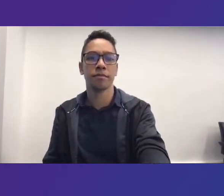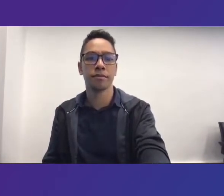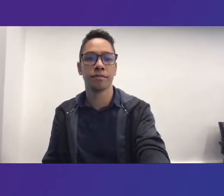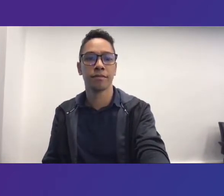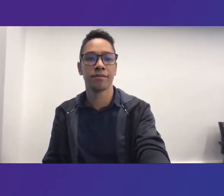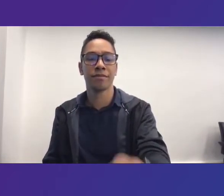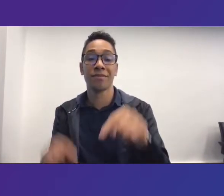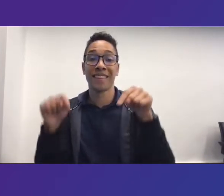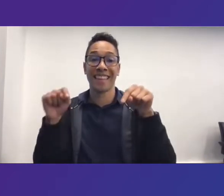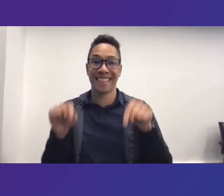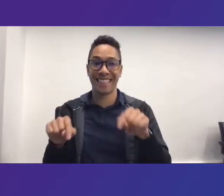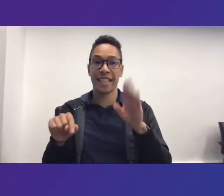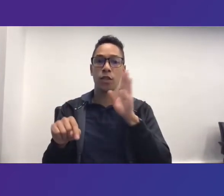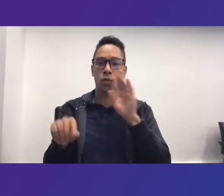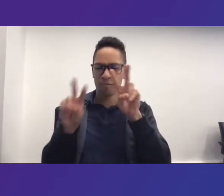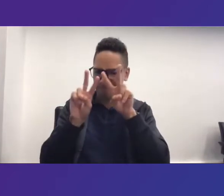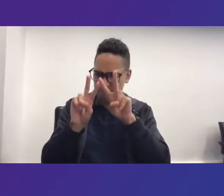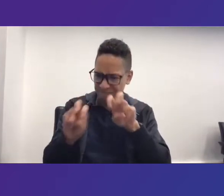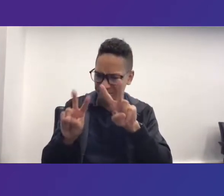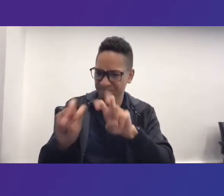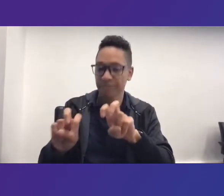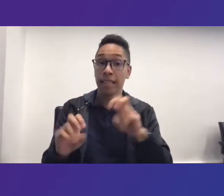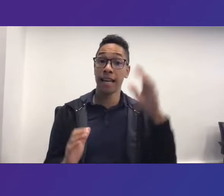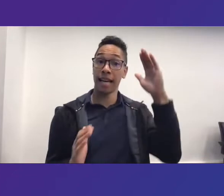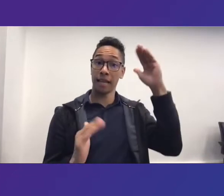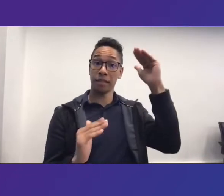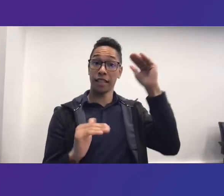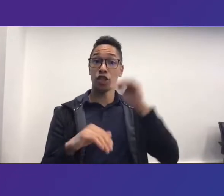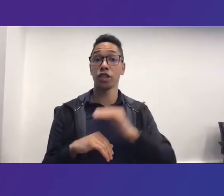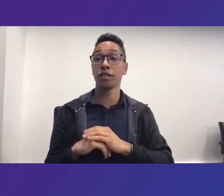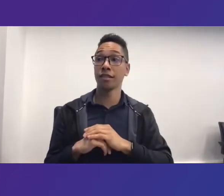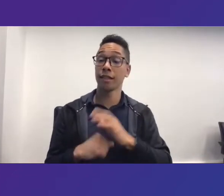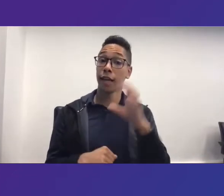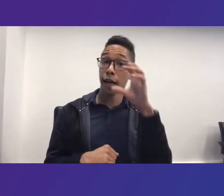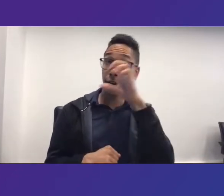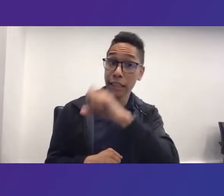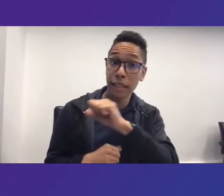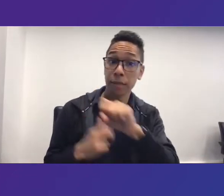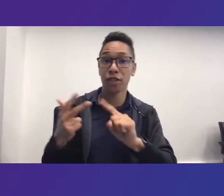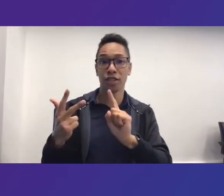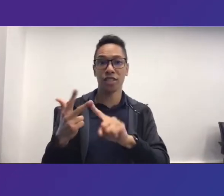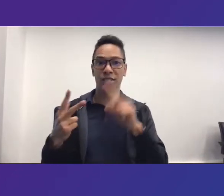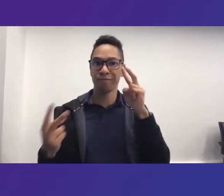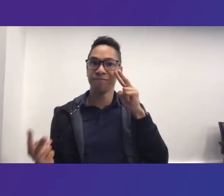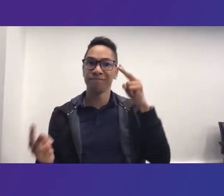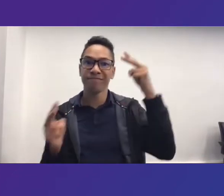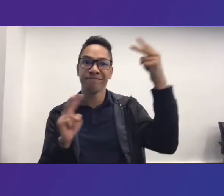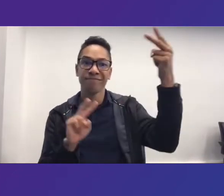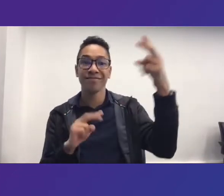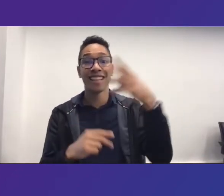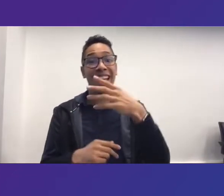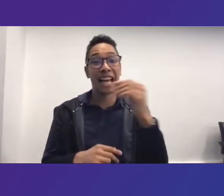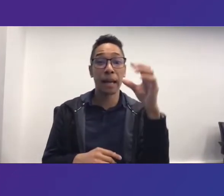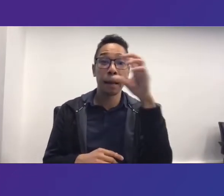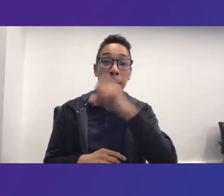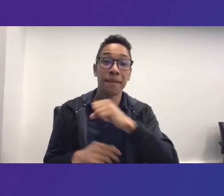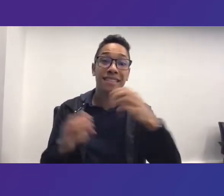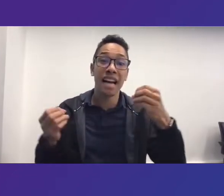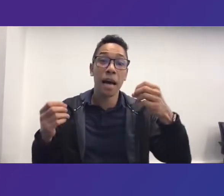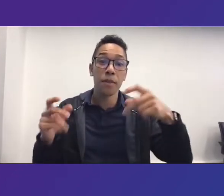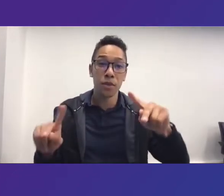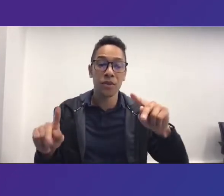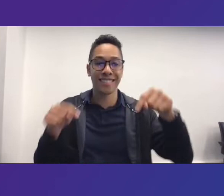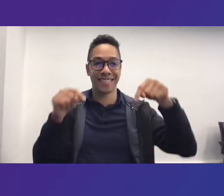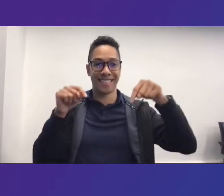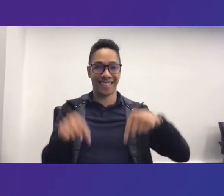explores the expectations, the assumptions, the misunderstandings, and opportunities that collegiate dance studies can